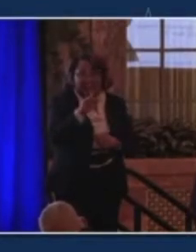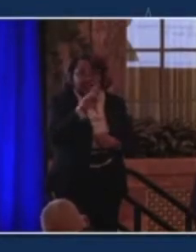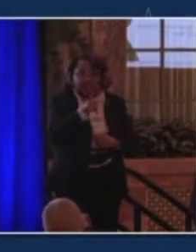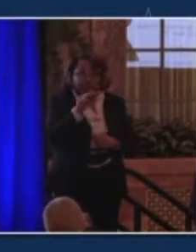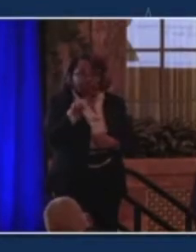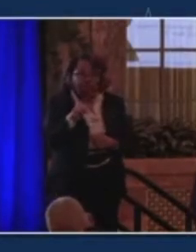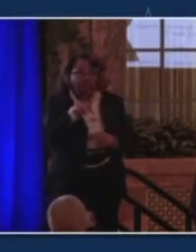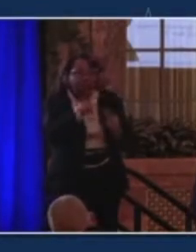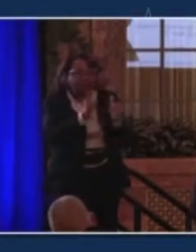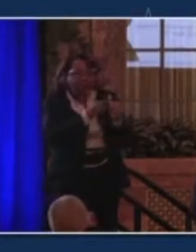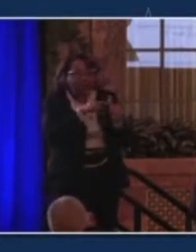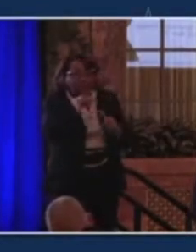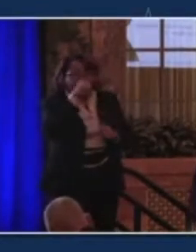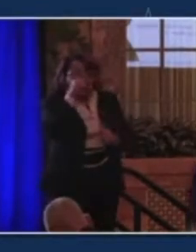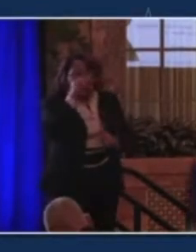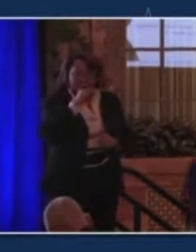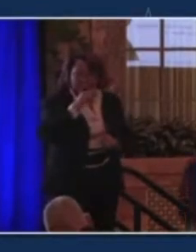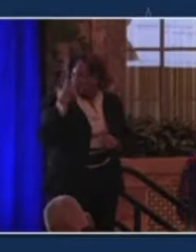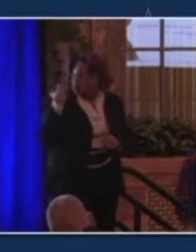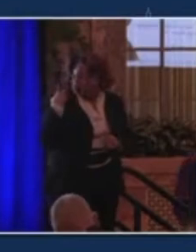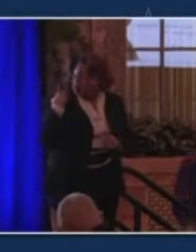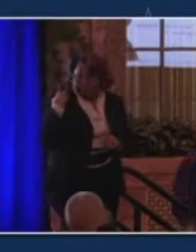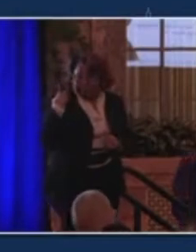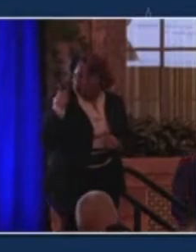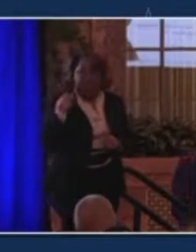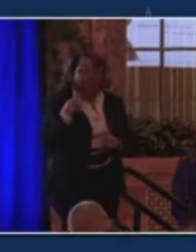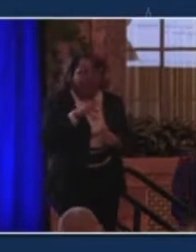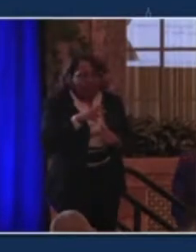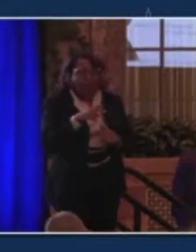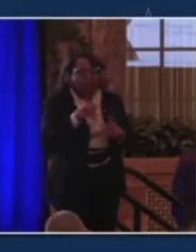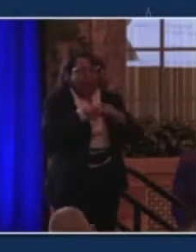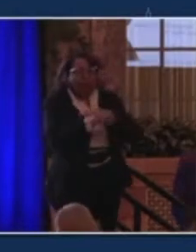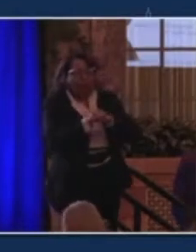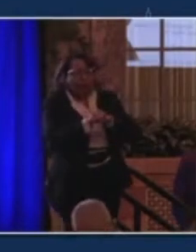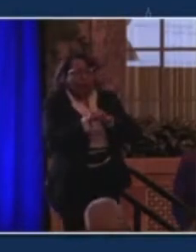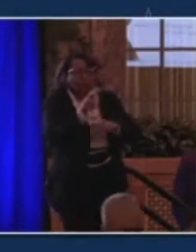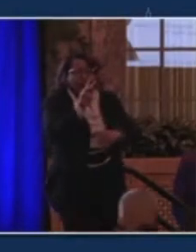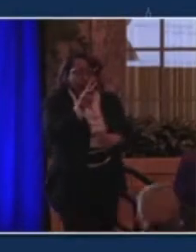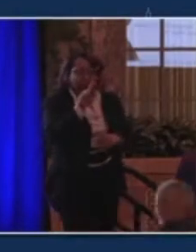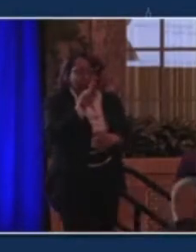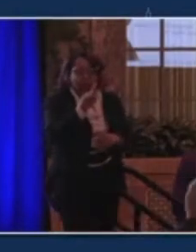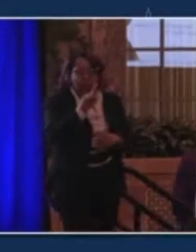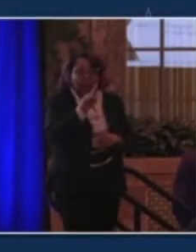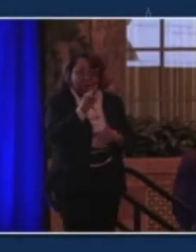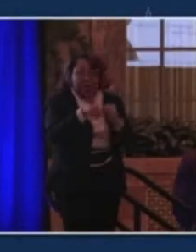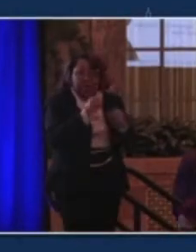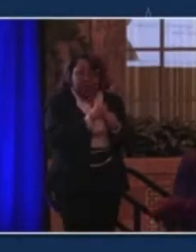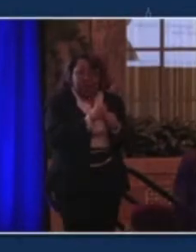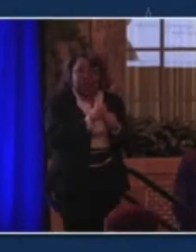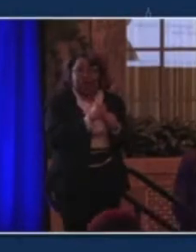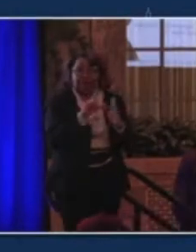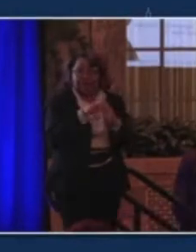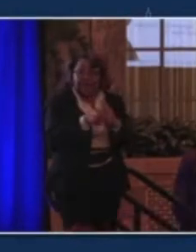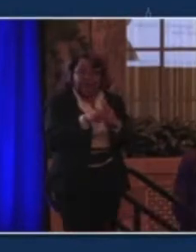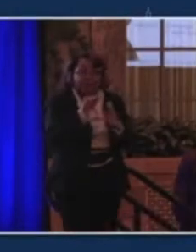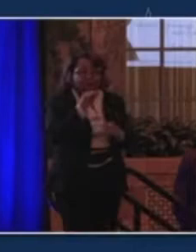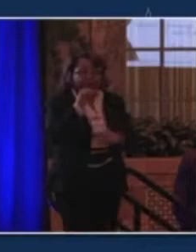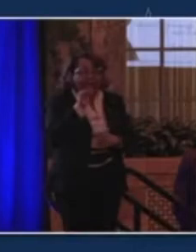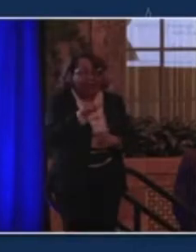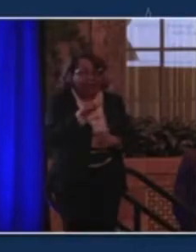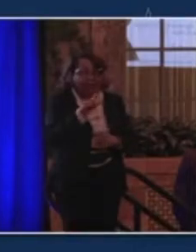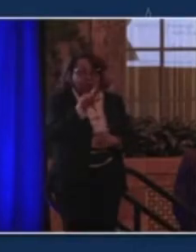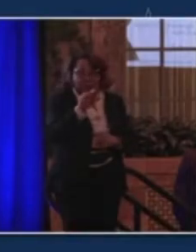mayor of this great city was born. 61 years later, on April 29,